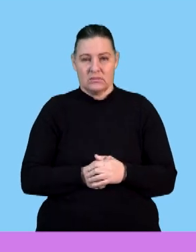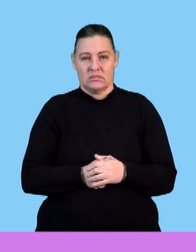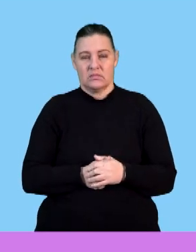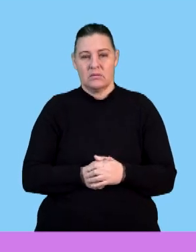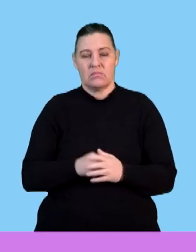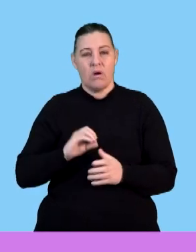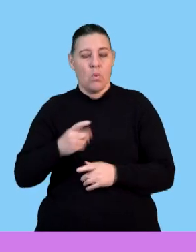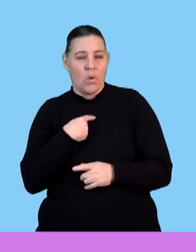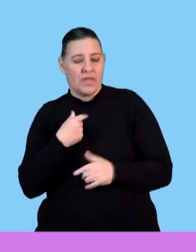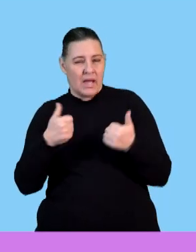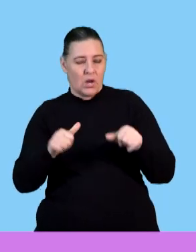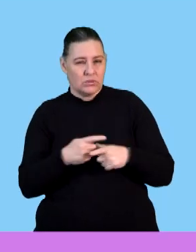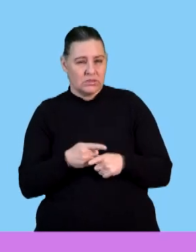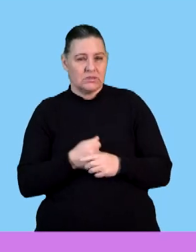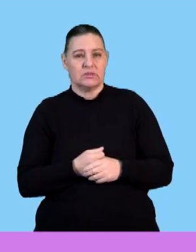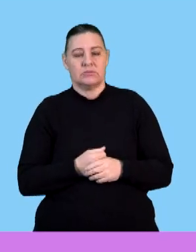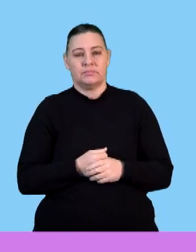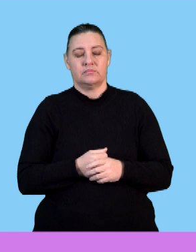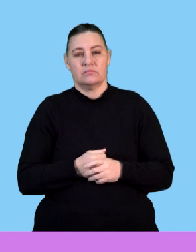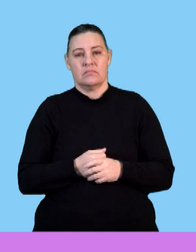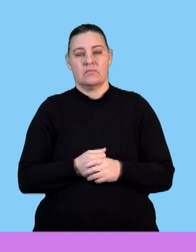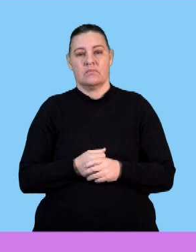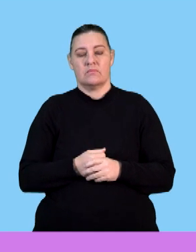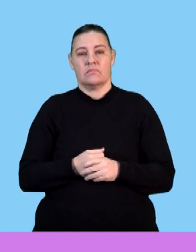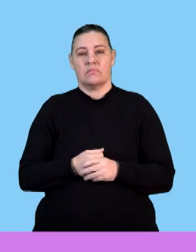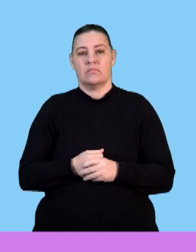so owing on the account, right here at the bottom,